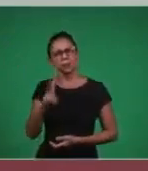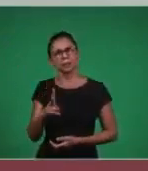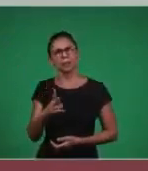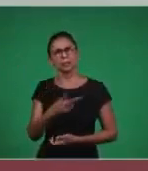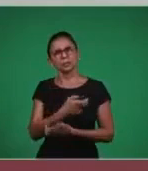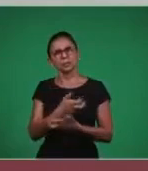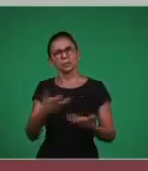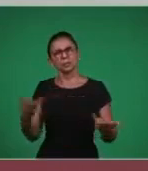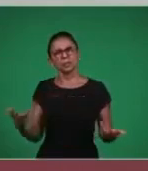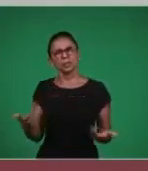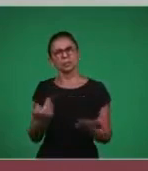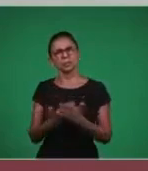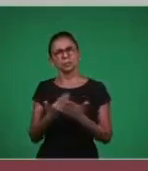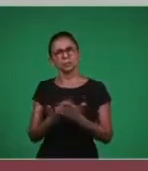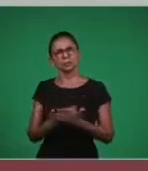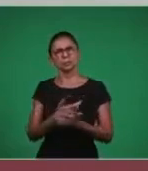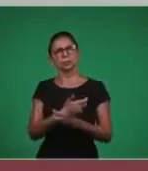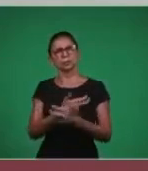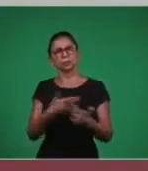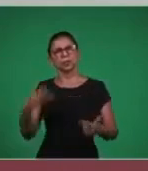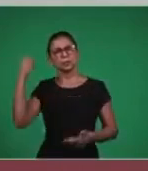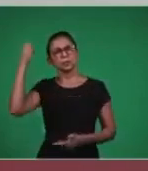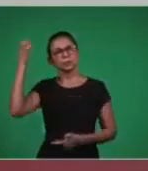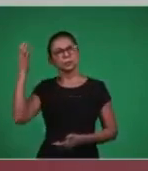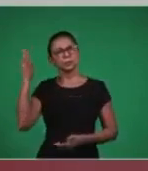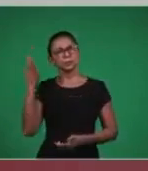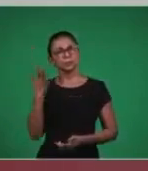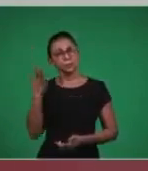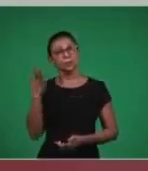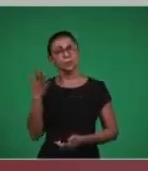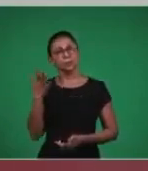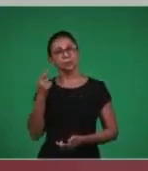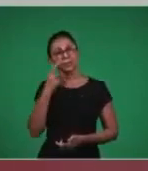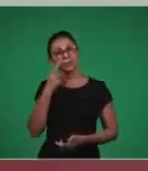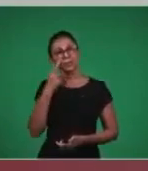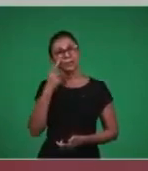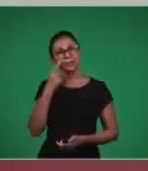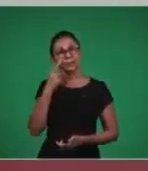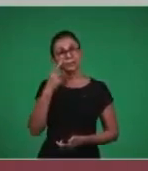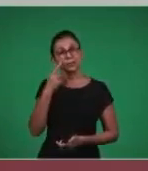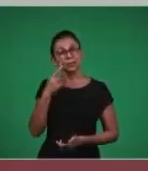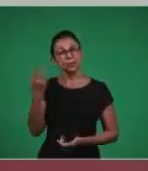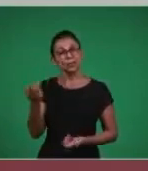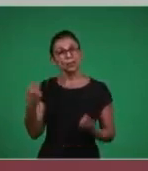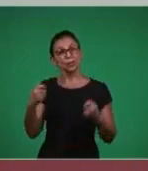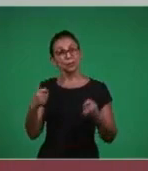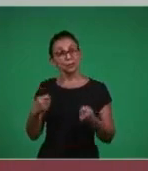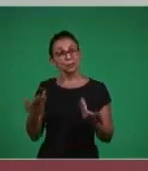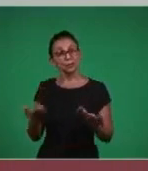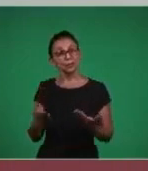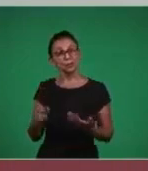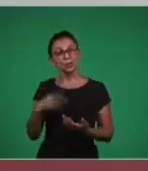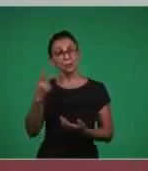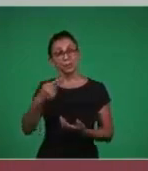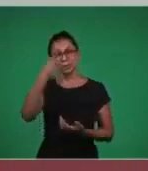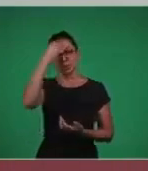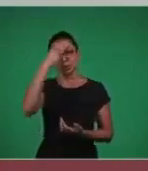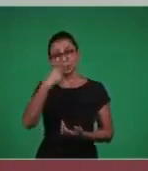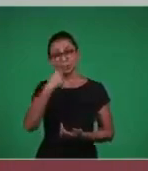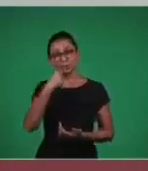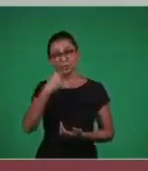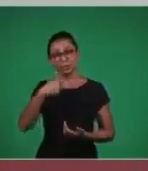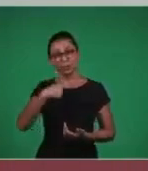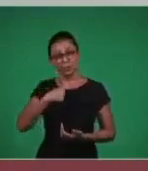after having heard so many wonderful revelations, speaking a little bit about myself.